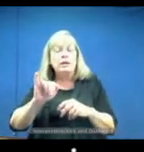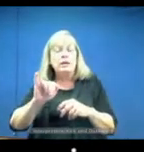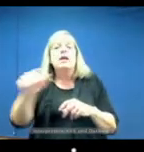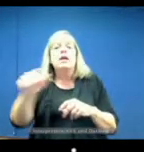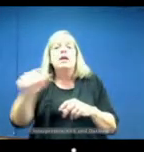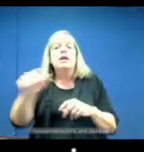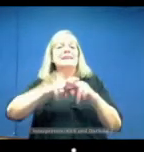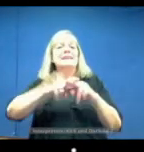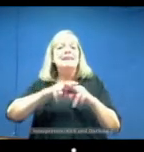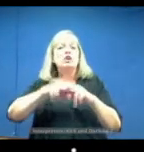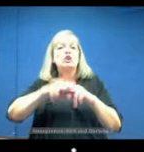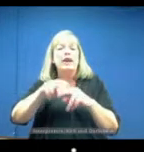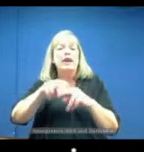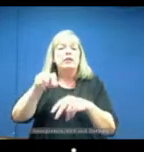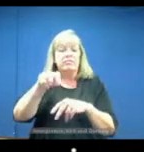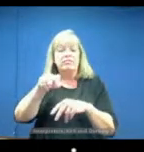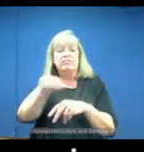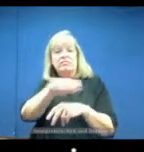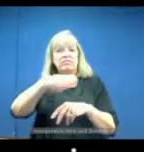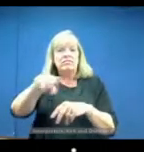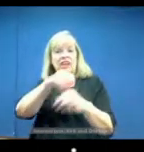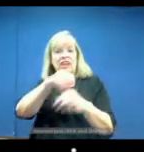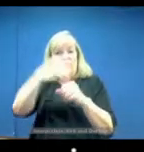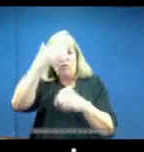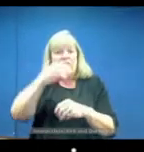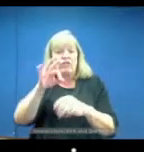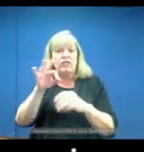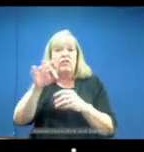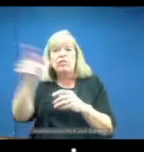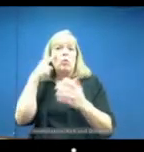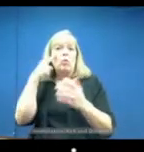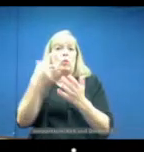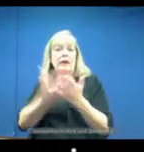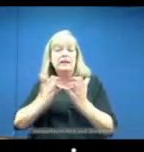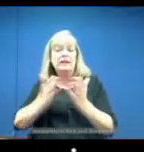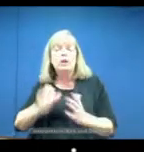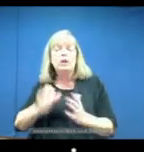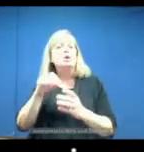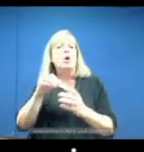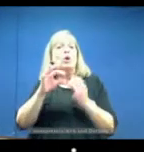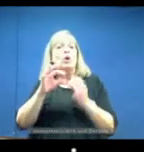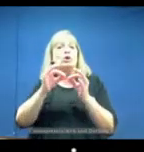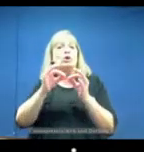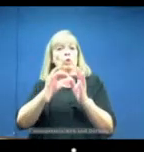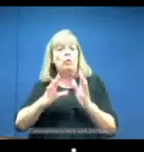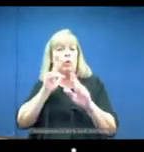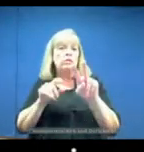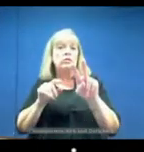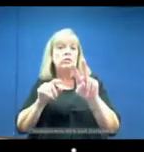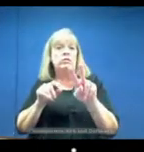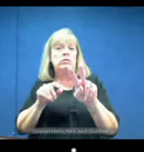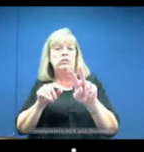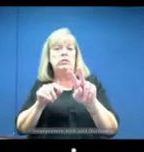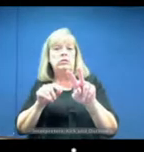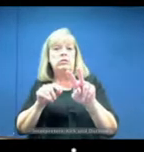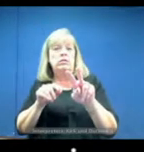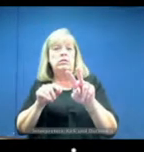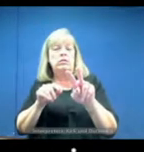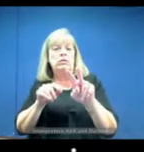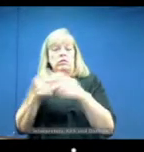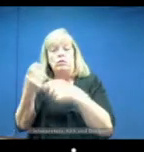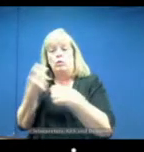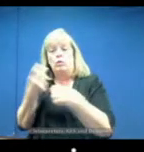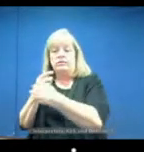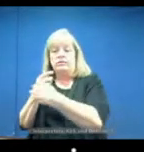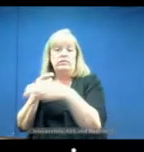chairs in front of the witness. So they would swivel and physically turn their back to the conversation that was going on